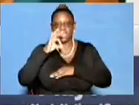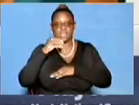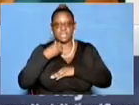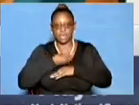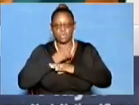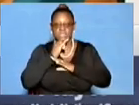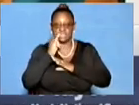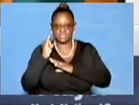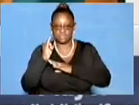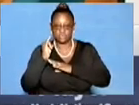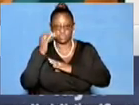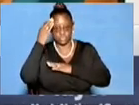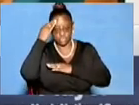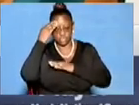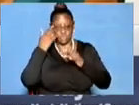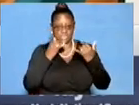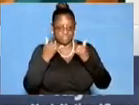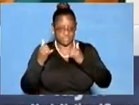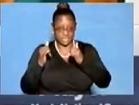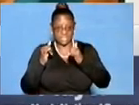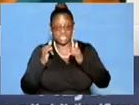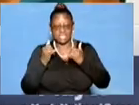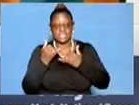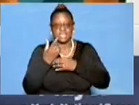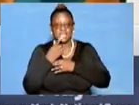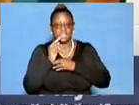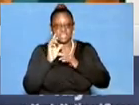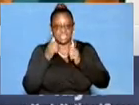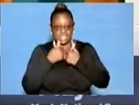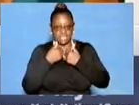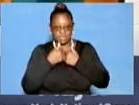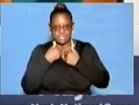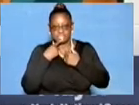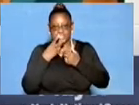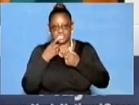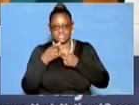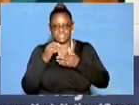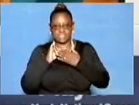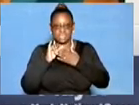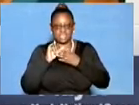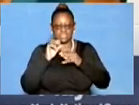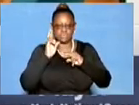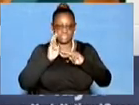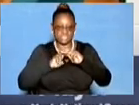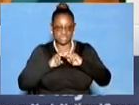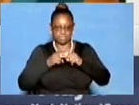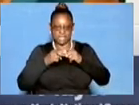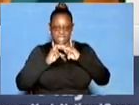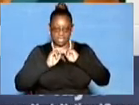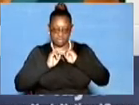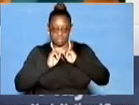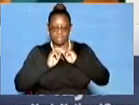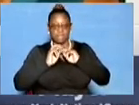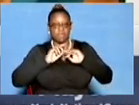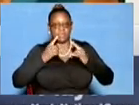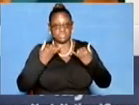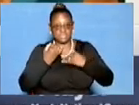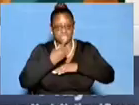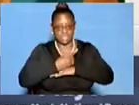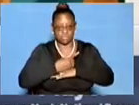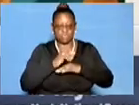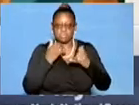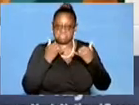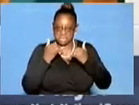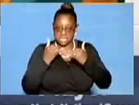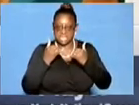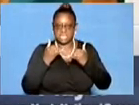we realized we can play the ball. Like normally we would try and sit back and like allow teams to come to us and hit them on the press. But today we saw and like we executed